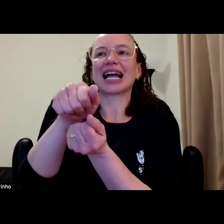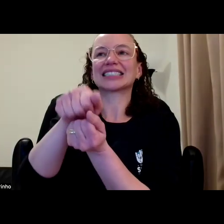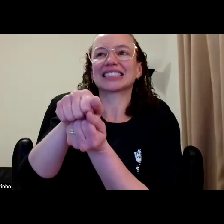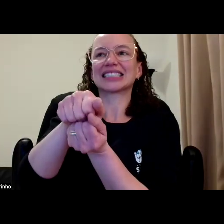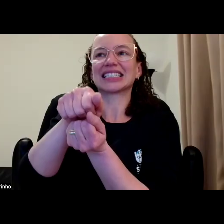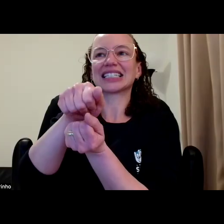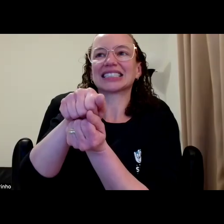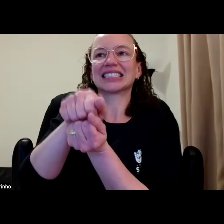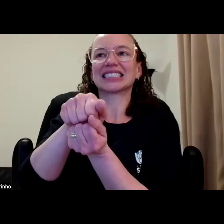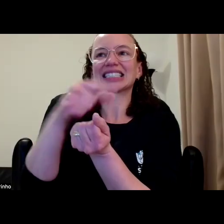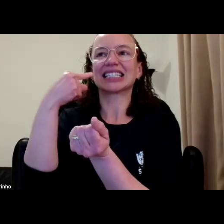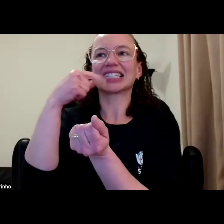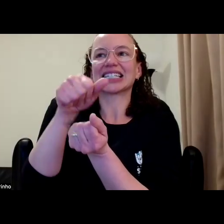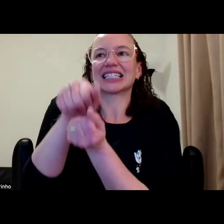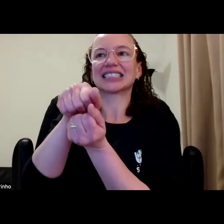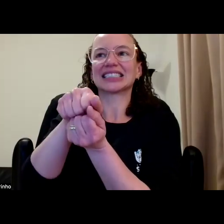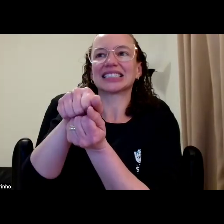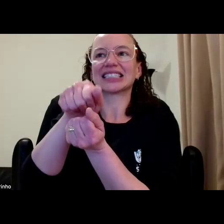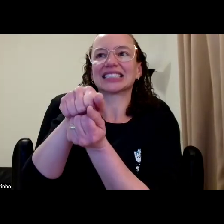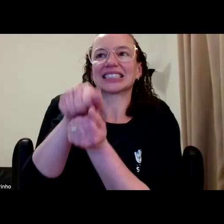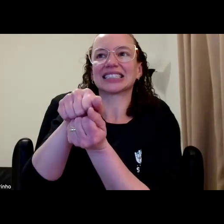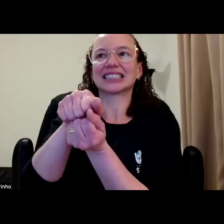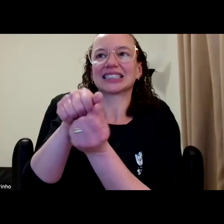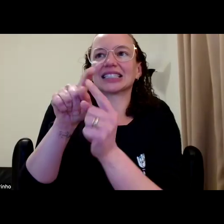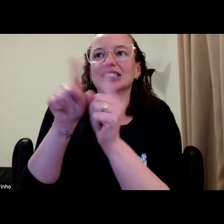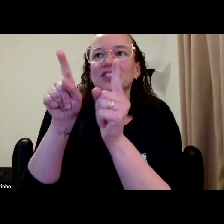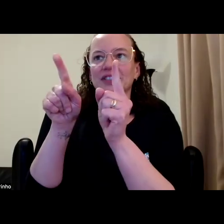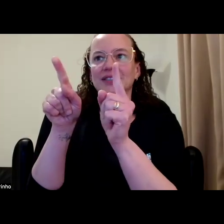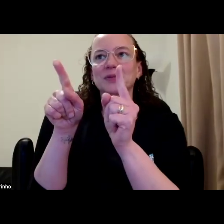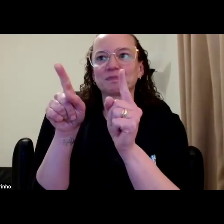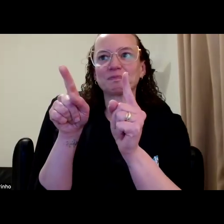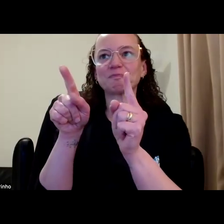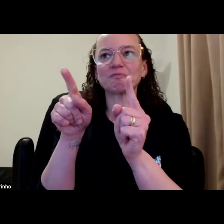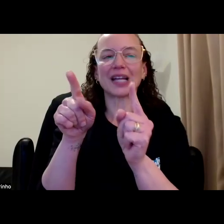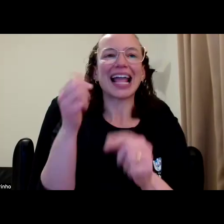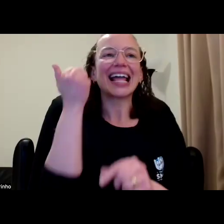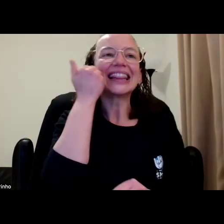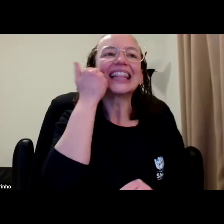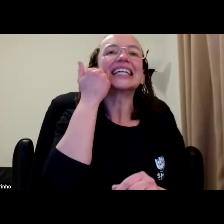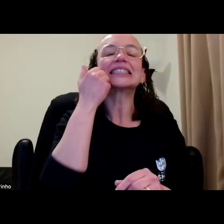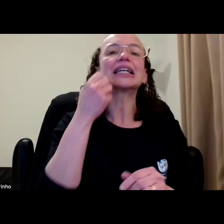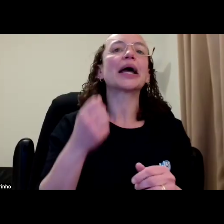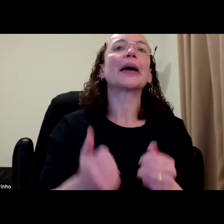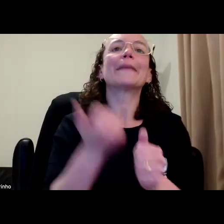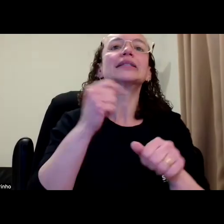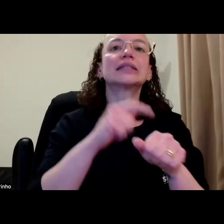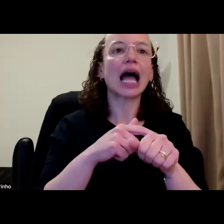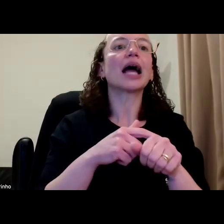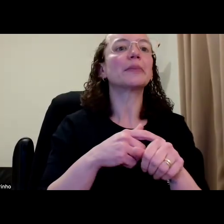And then TAPAF, TAPF, where they're like tapping their teeth together or chattering them almost.